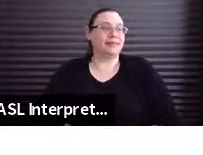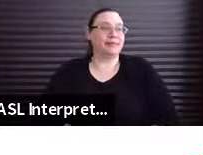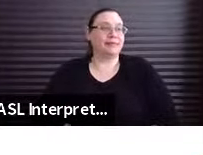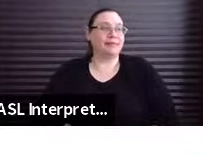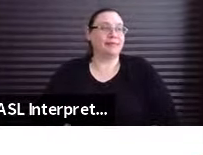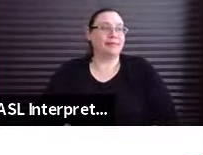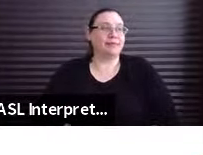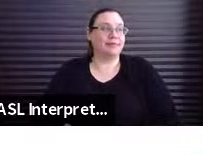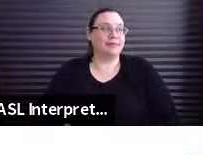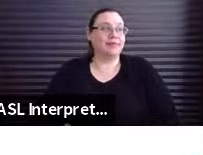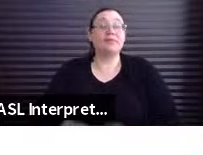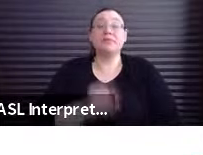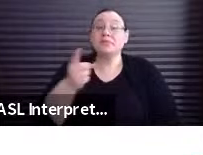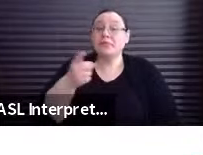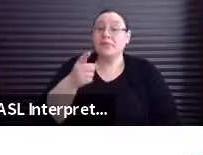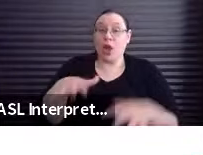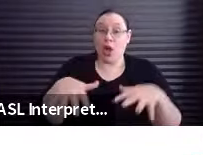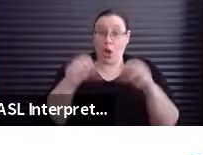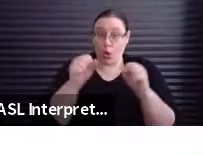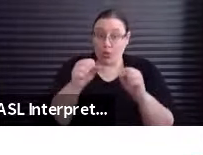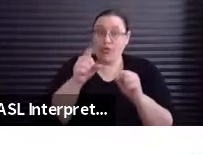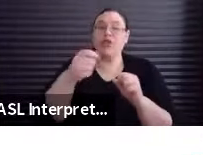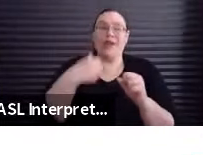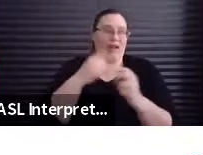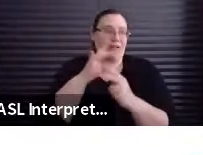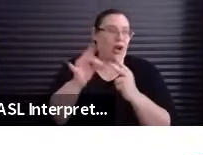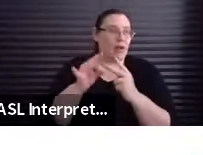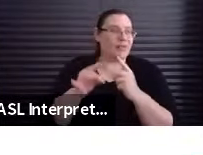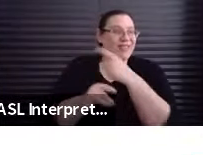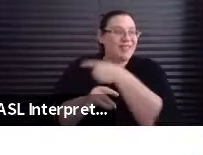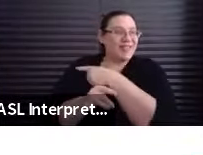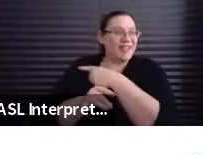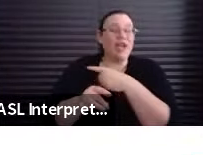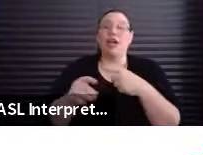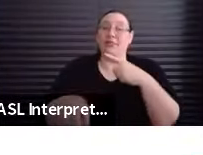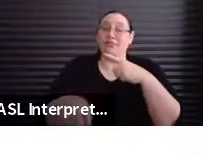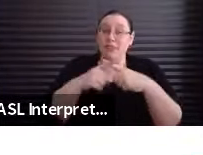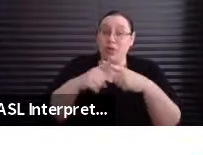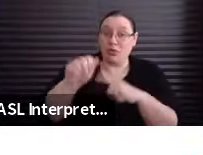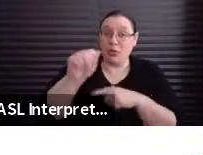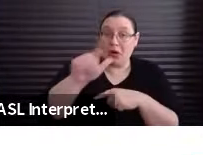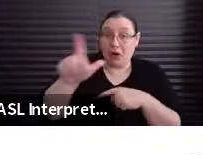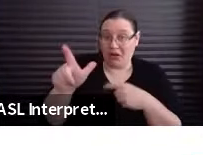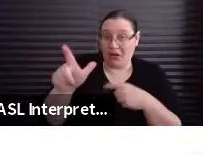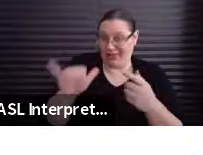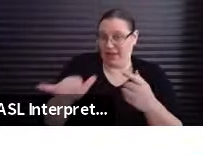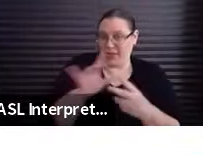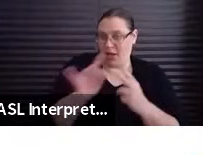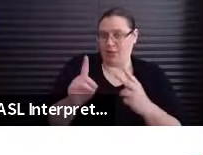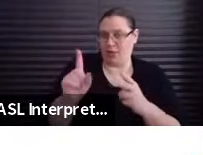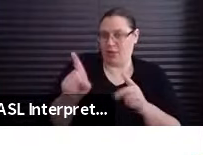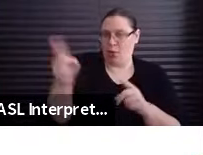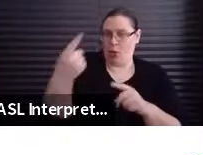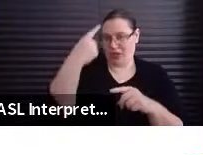Notice as the host, you have options to mute everybody if you'd like. And again, when the participants want to